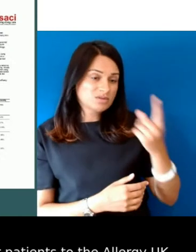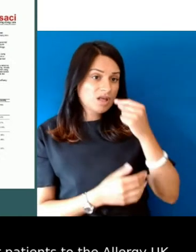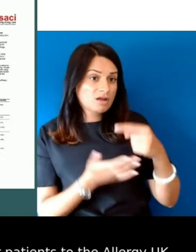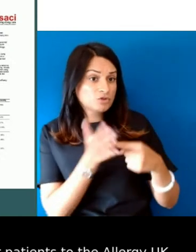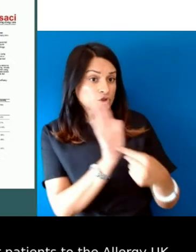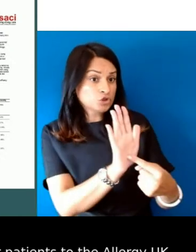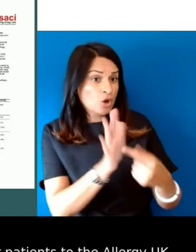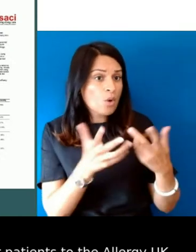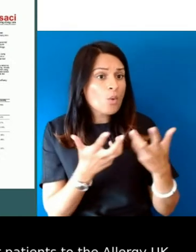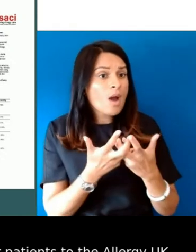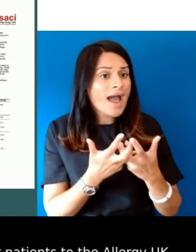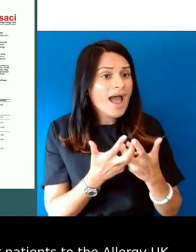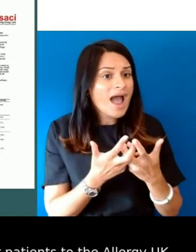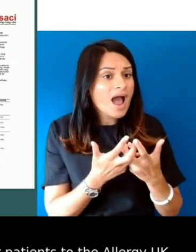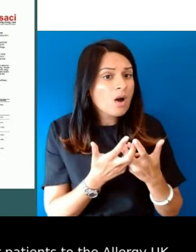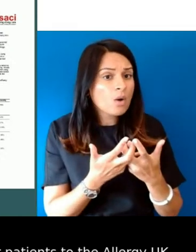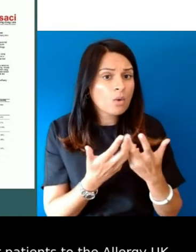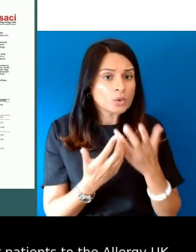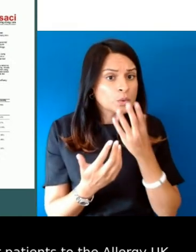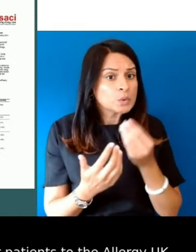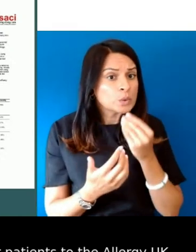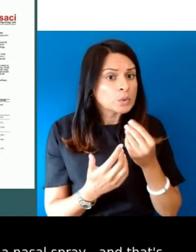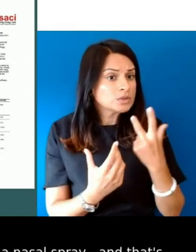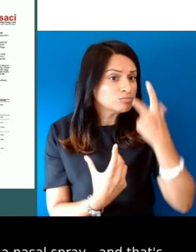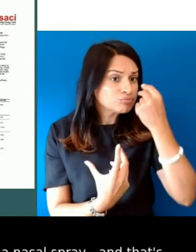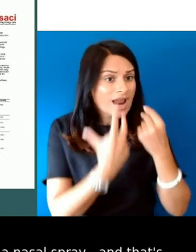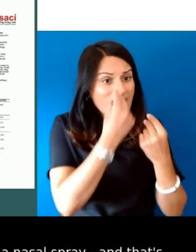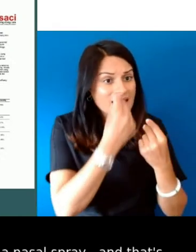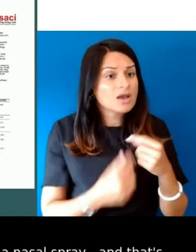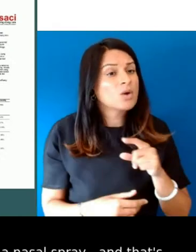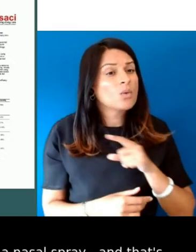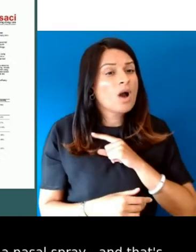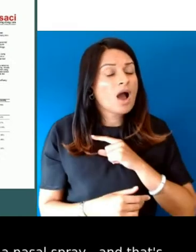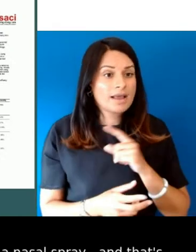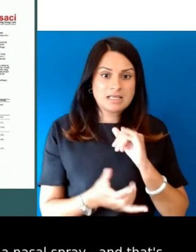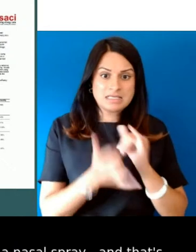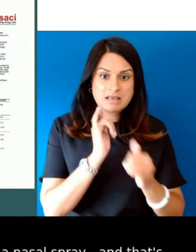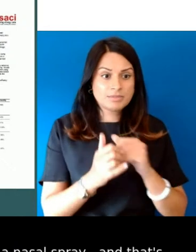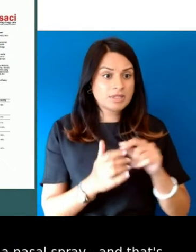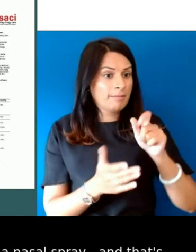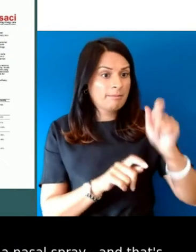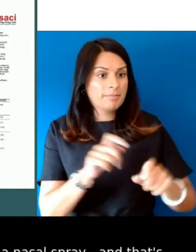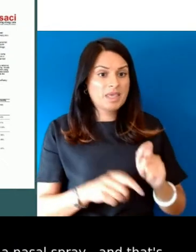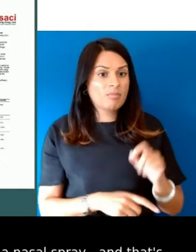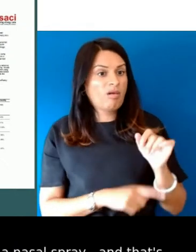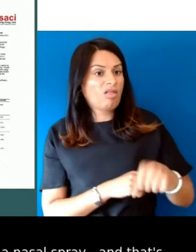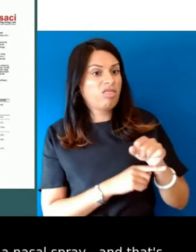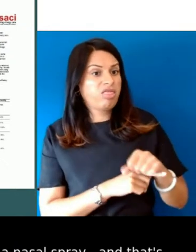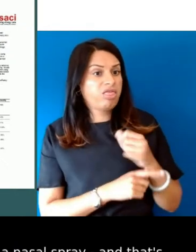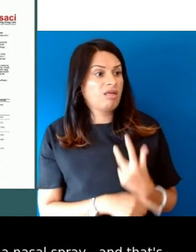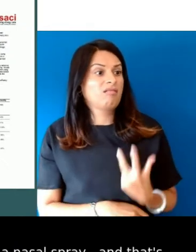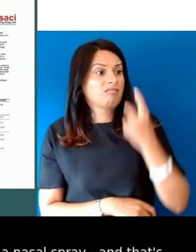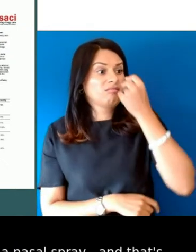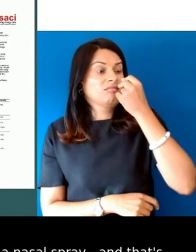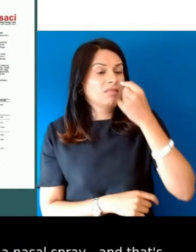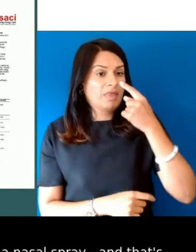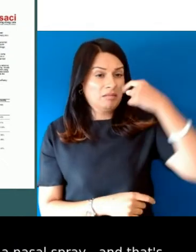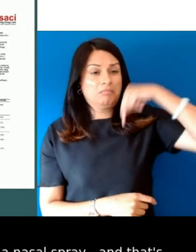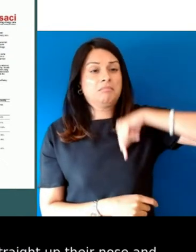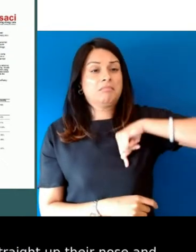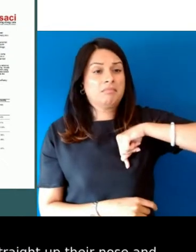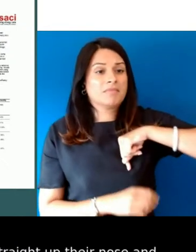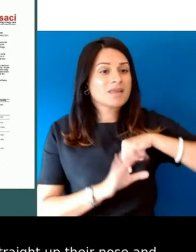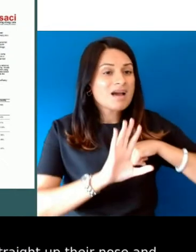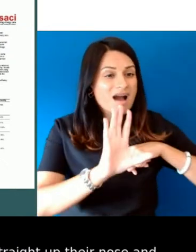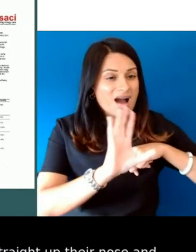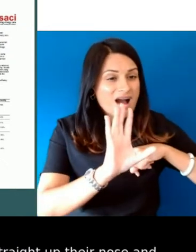important as well because most people just put the spray straight up their nose and sniff most of it back but actually it needs to go to